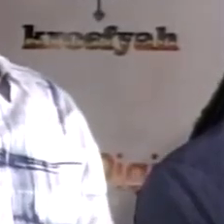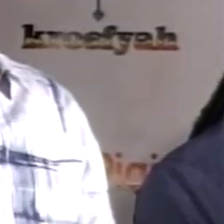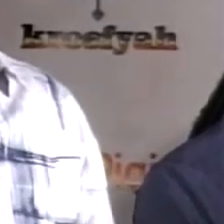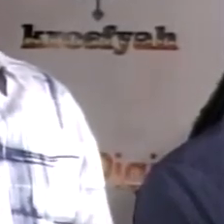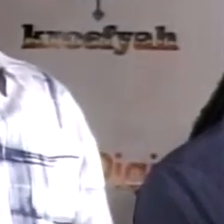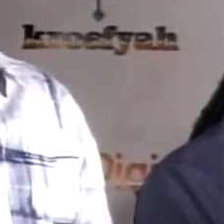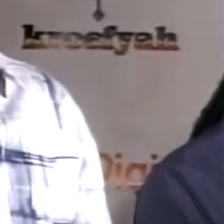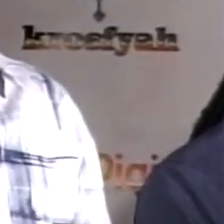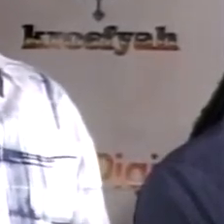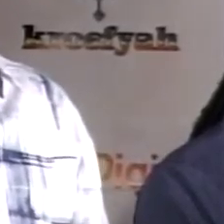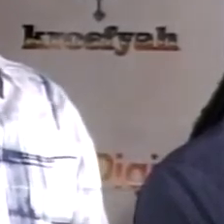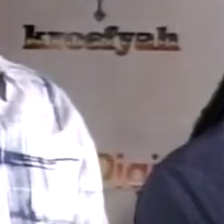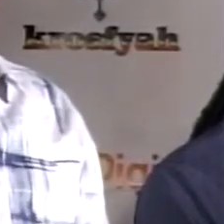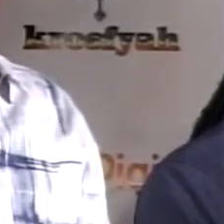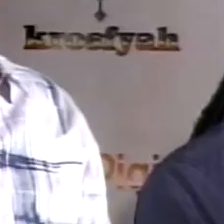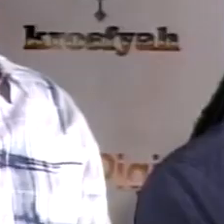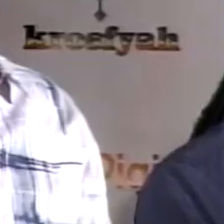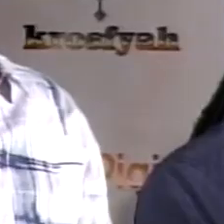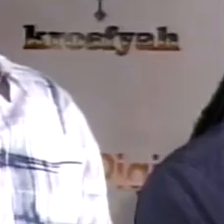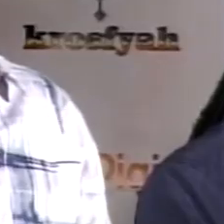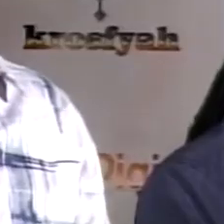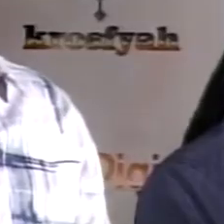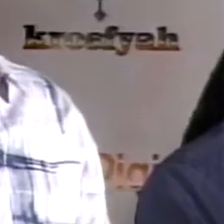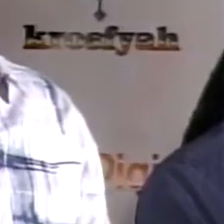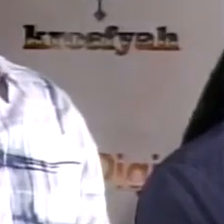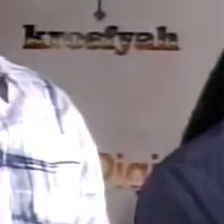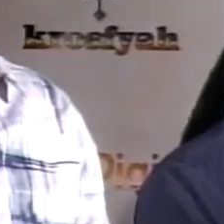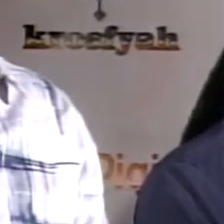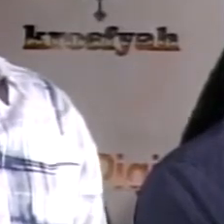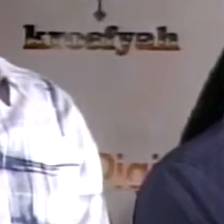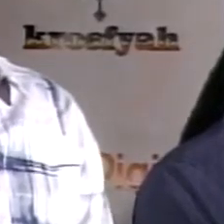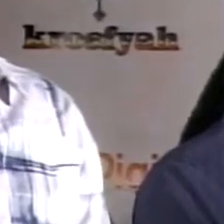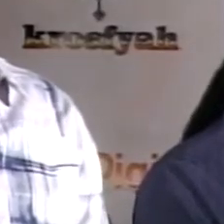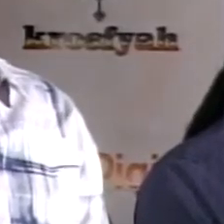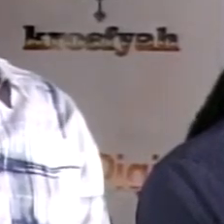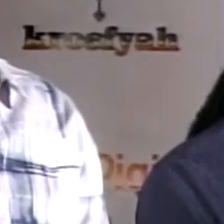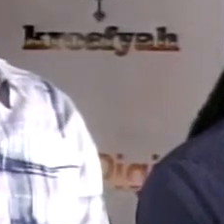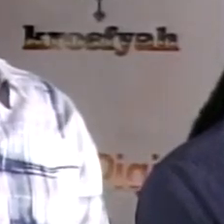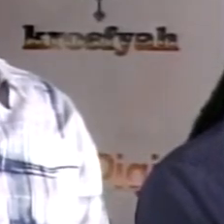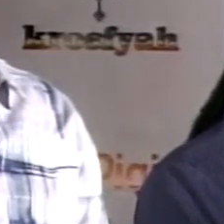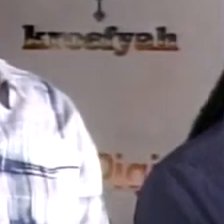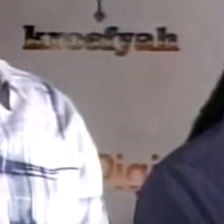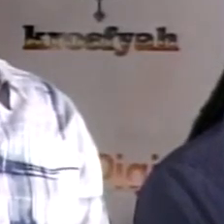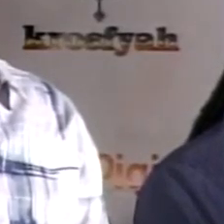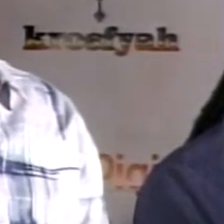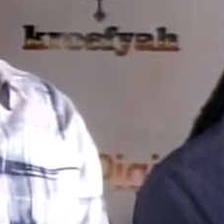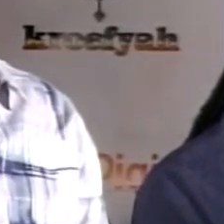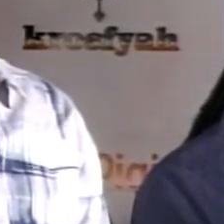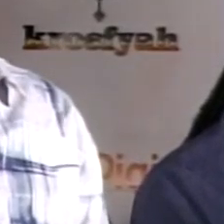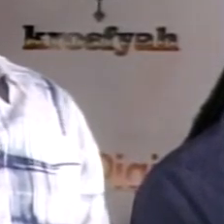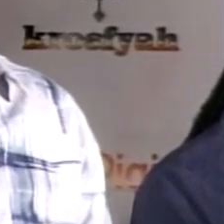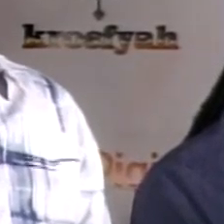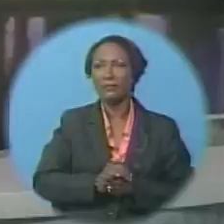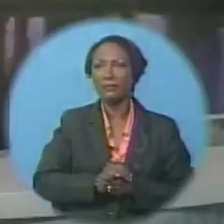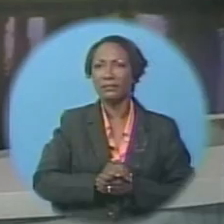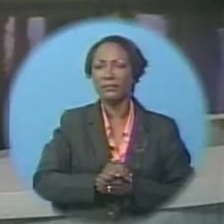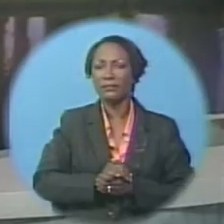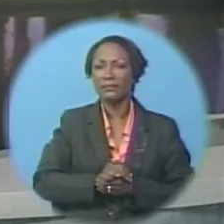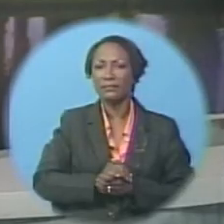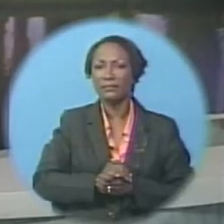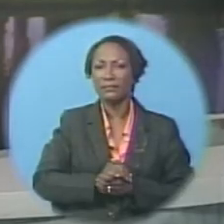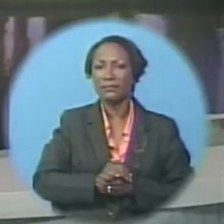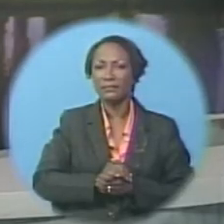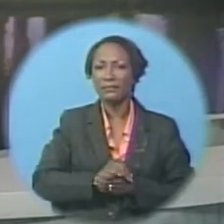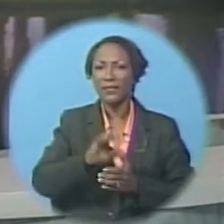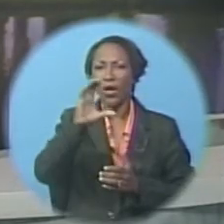that a lot of people are supposed to be in the country around that time, and we want to make this a really, really, really big event.